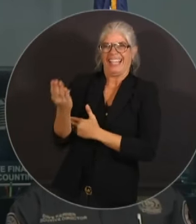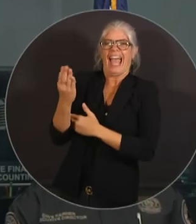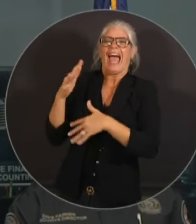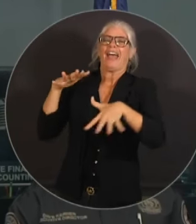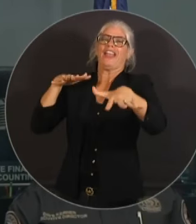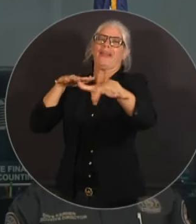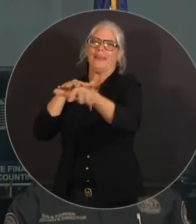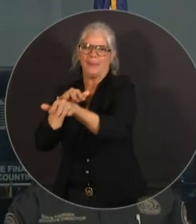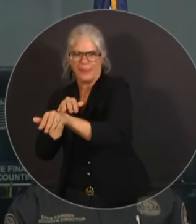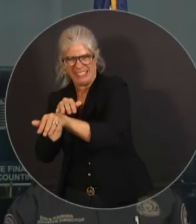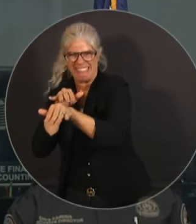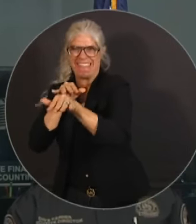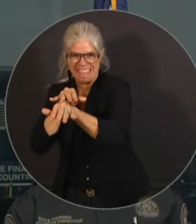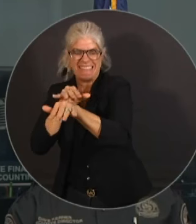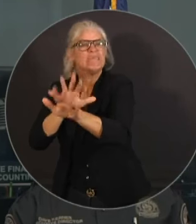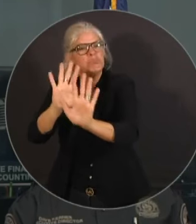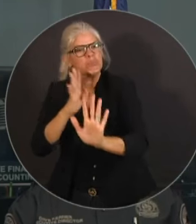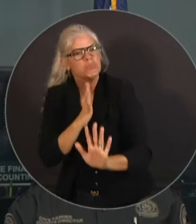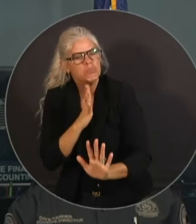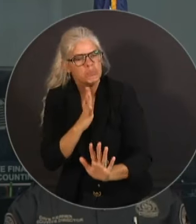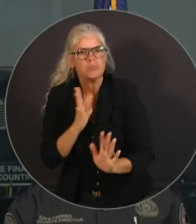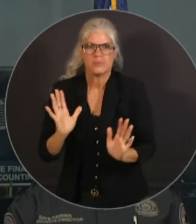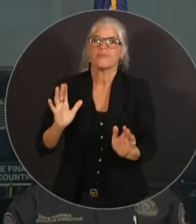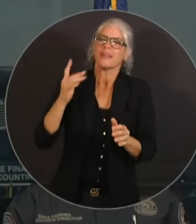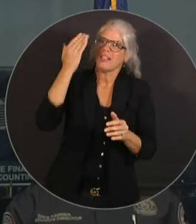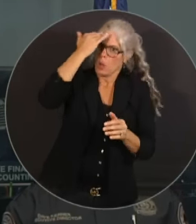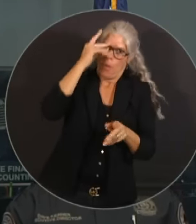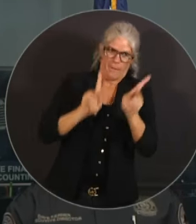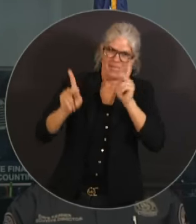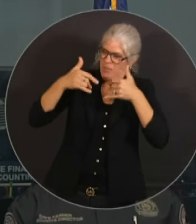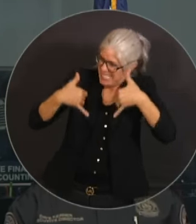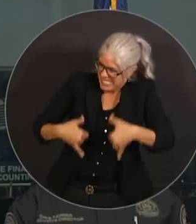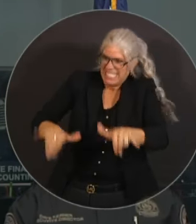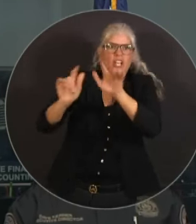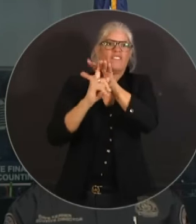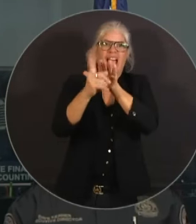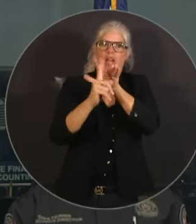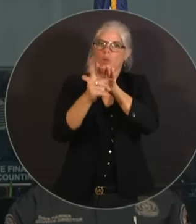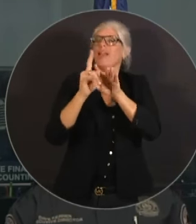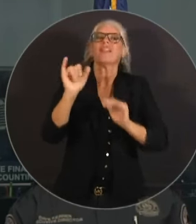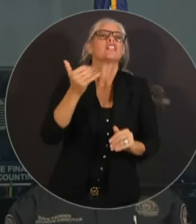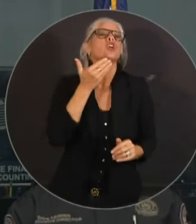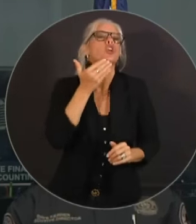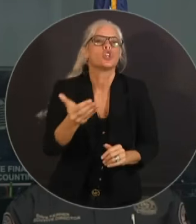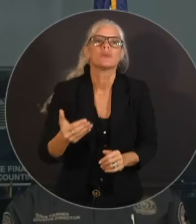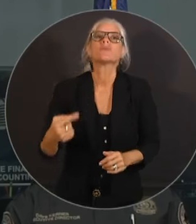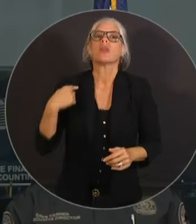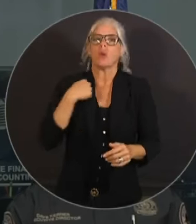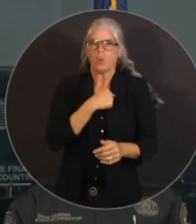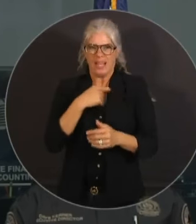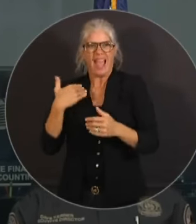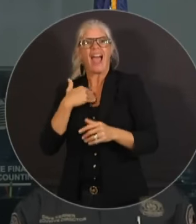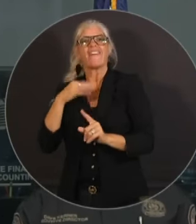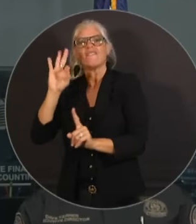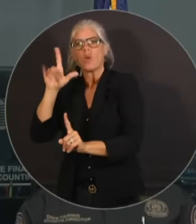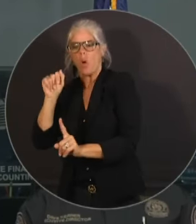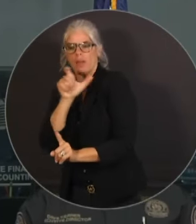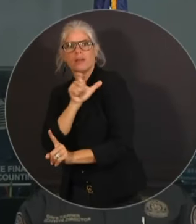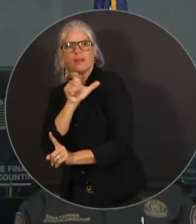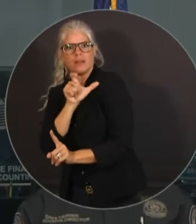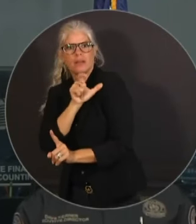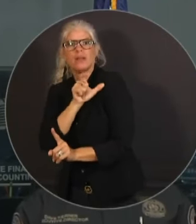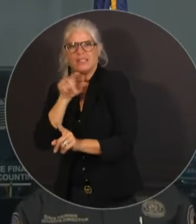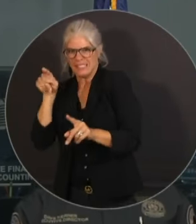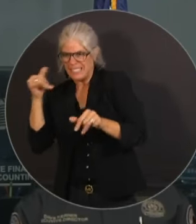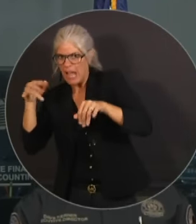people continuing to evacuate. We're going to keep those shoulders open. The Florida Highway Patrol and our Road Ranger Service Patrol are